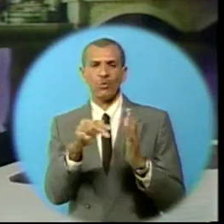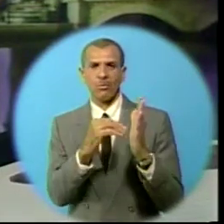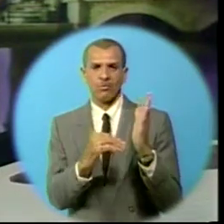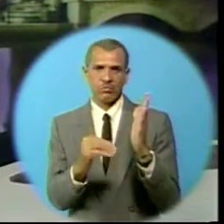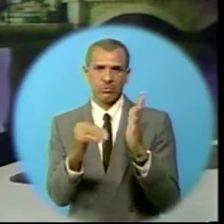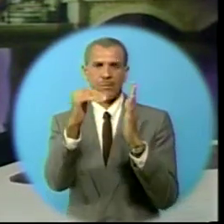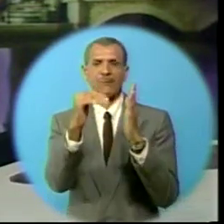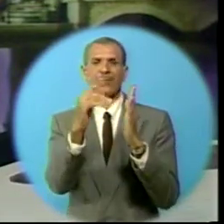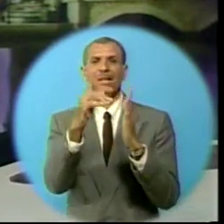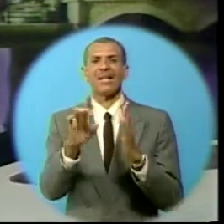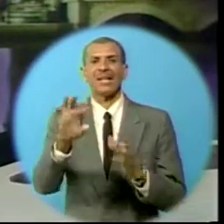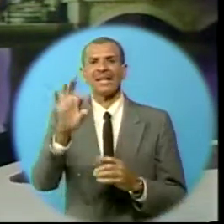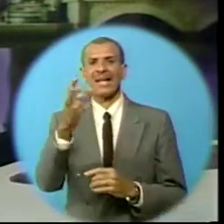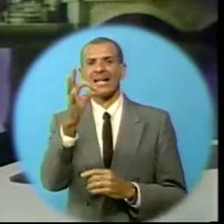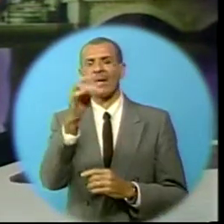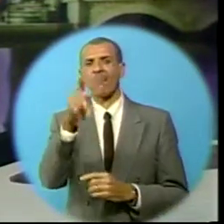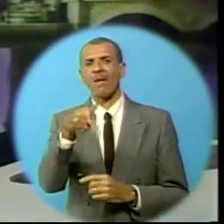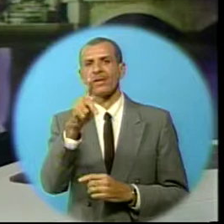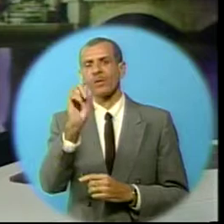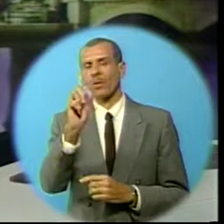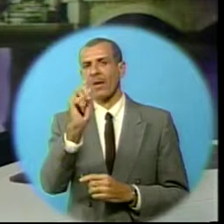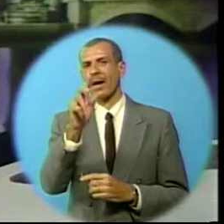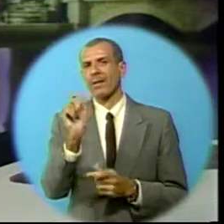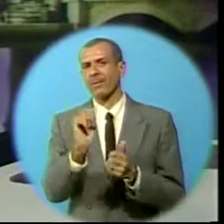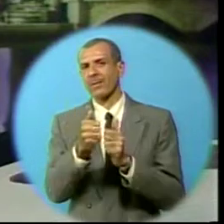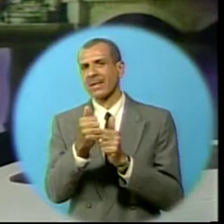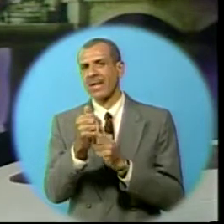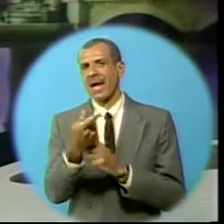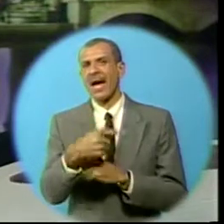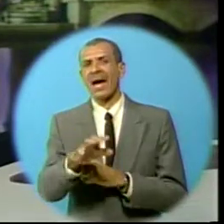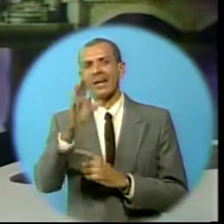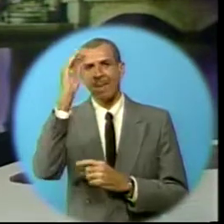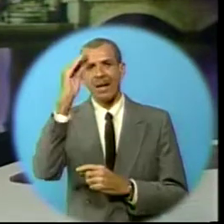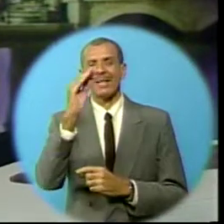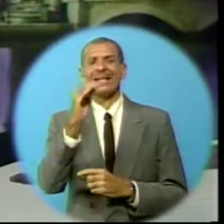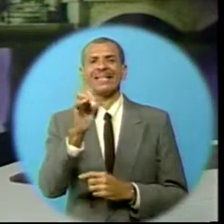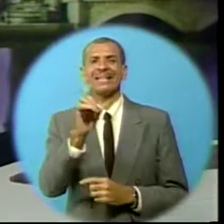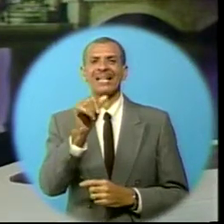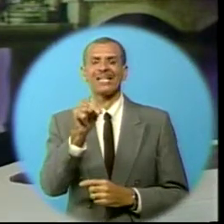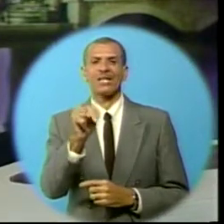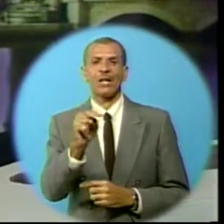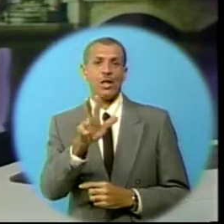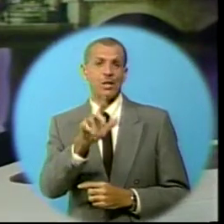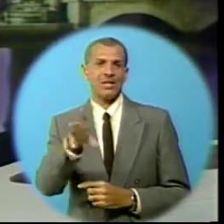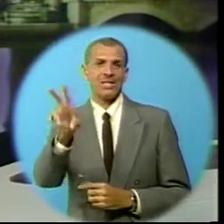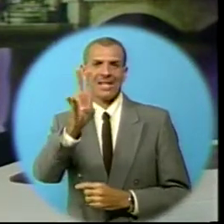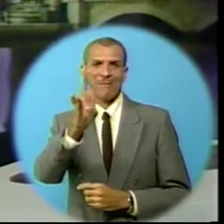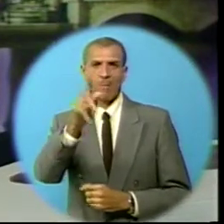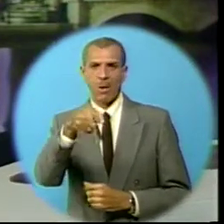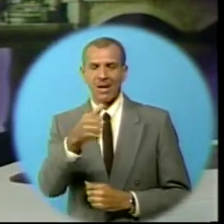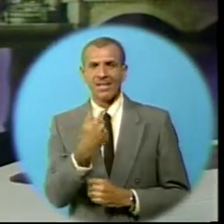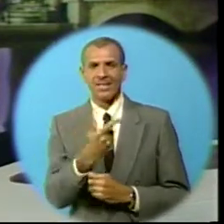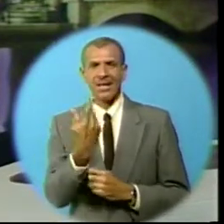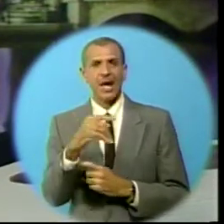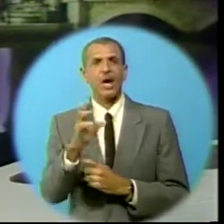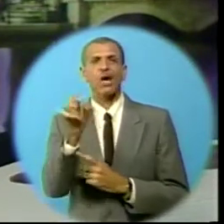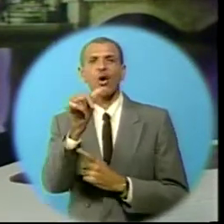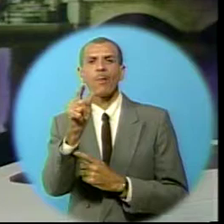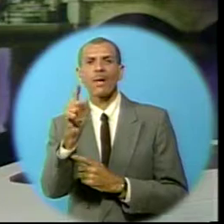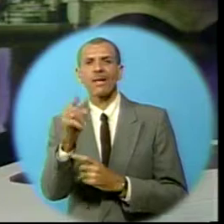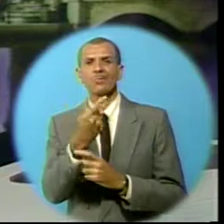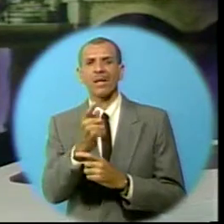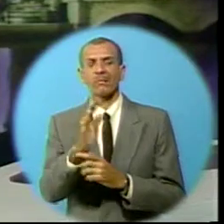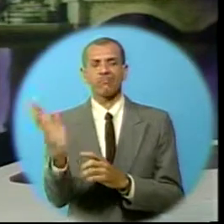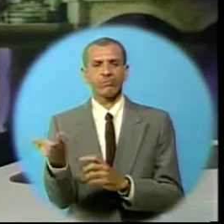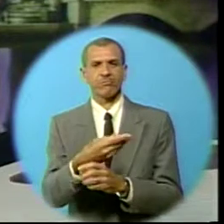are on 19 points with 1 game in hand. On the men's side, Deacons, who are now on 37 points, eliminated Gourmet Express